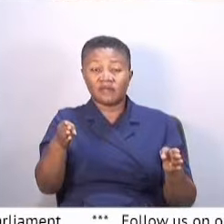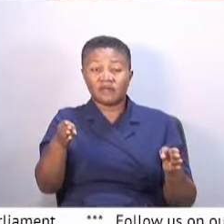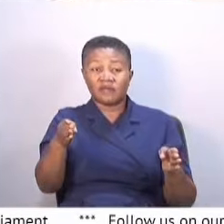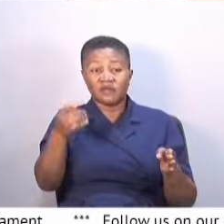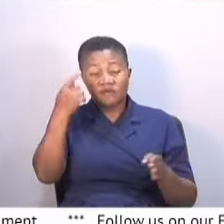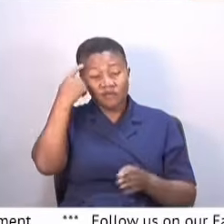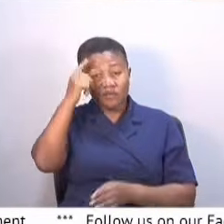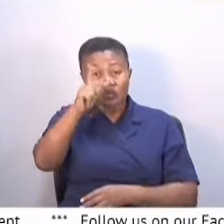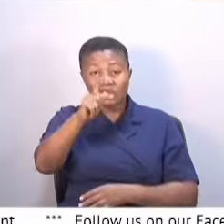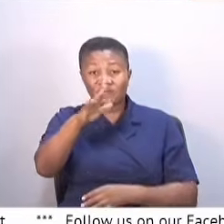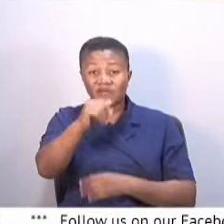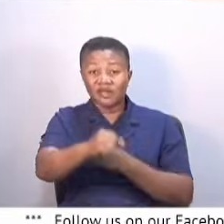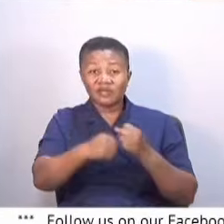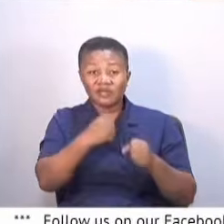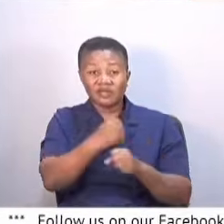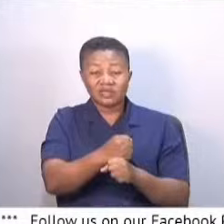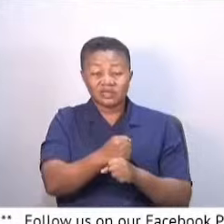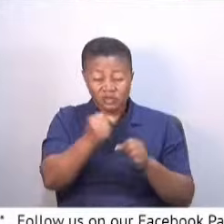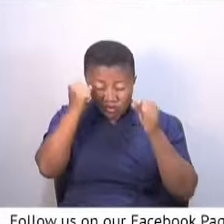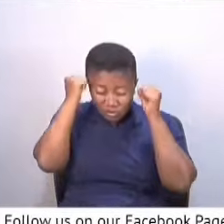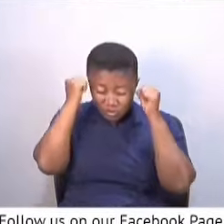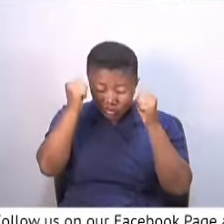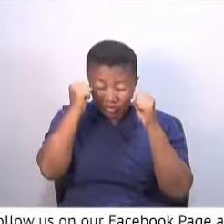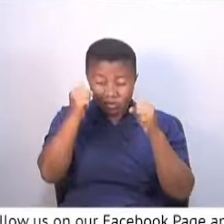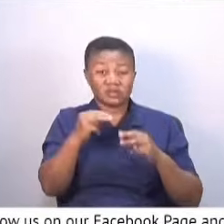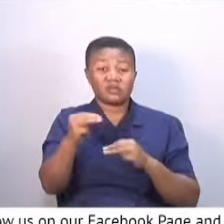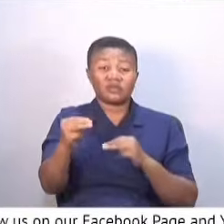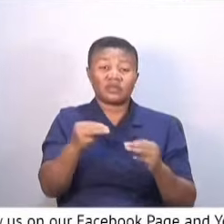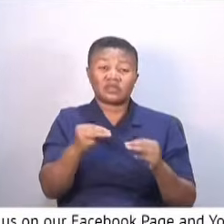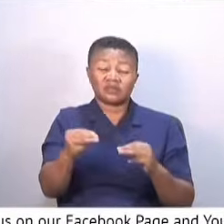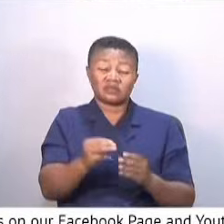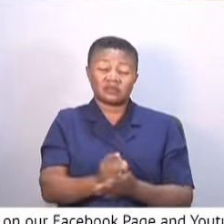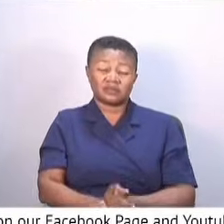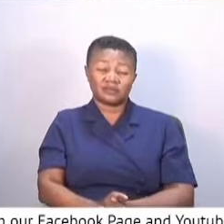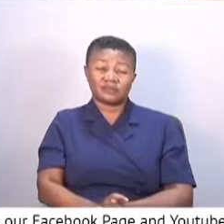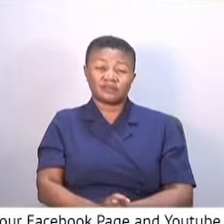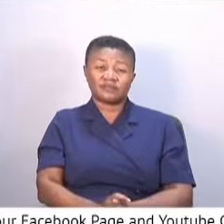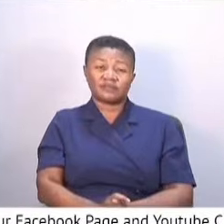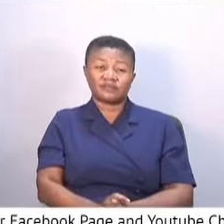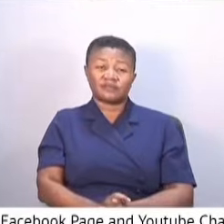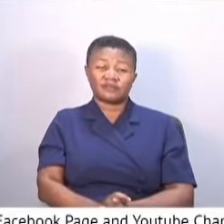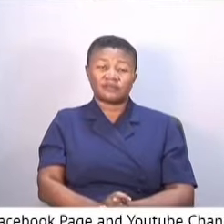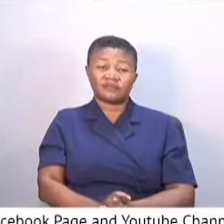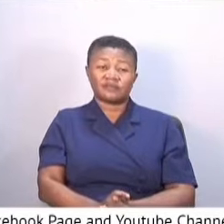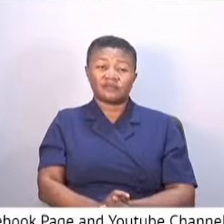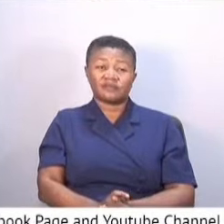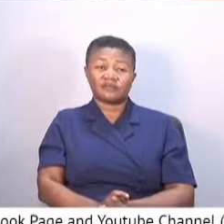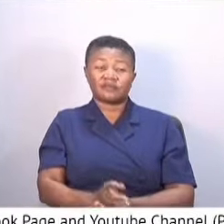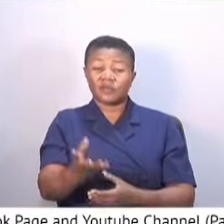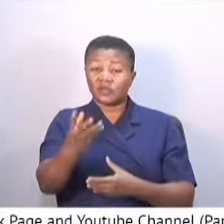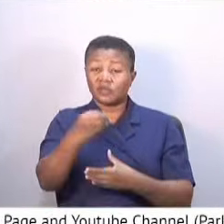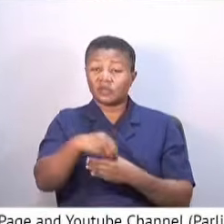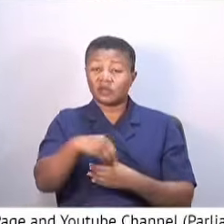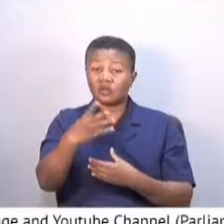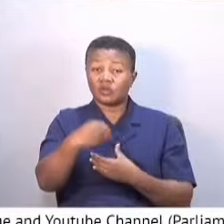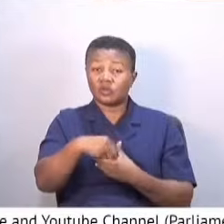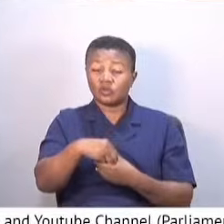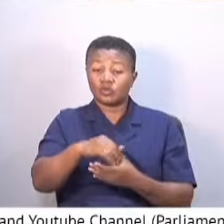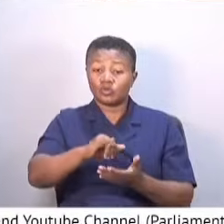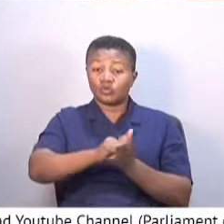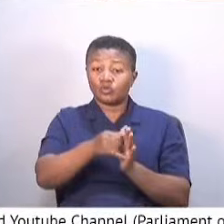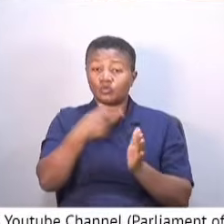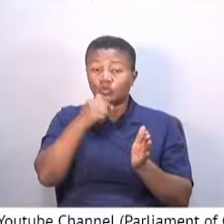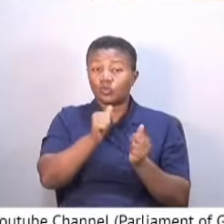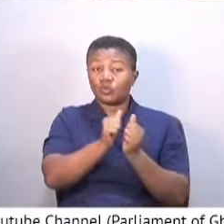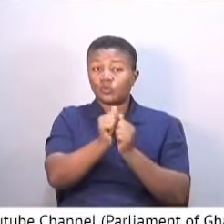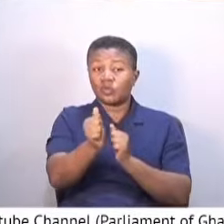years. Critical matters. Speaker, critical matters, including those who passed English and